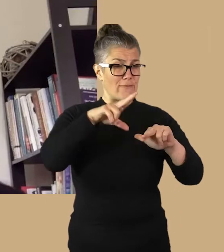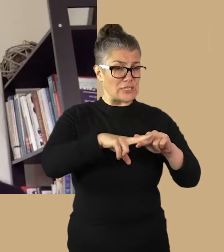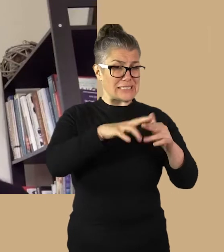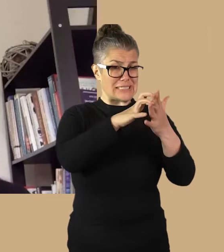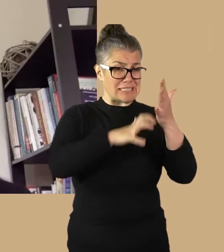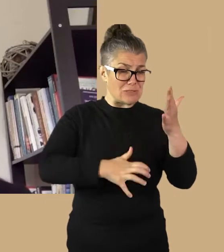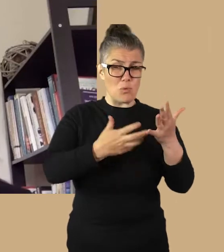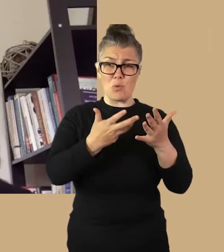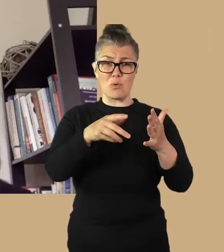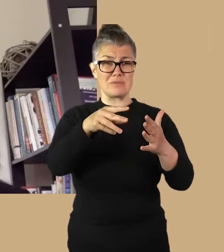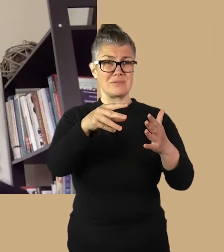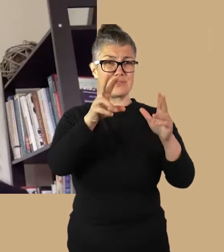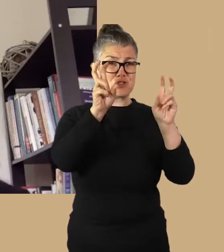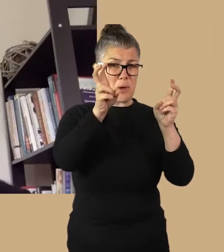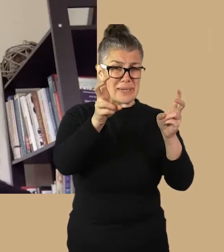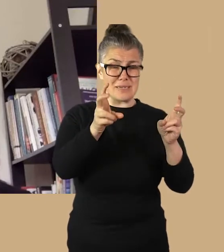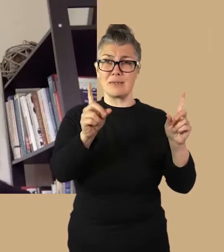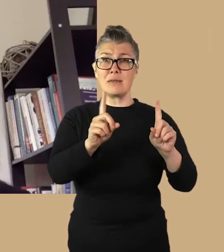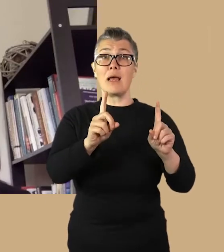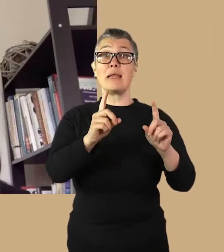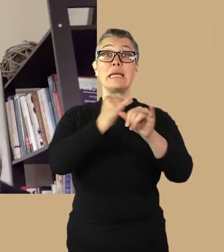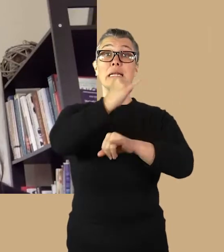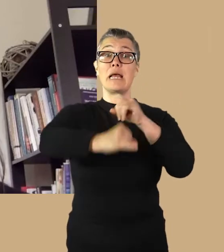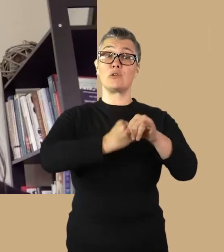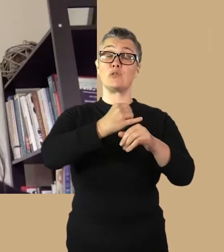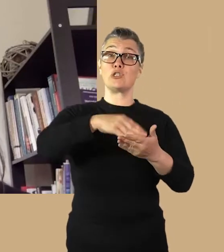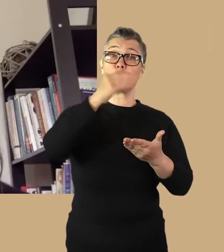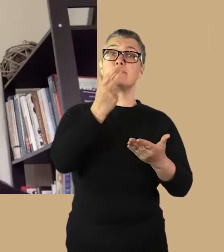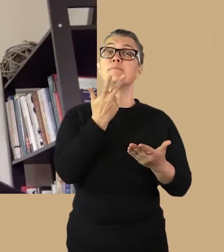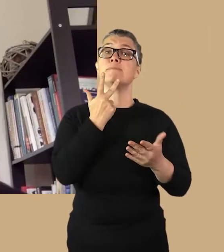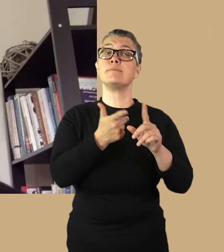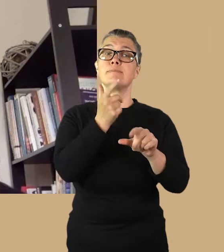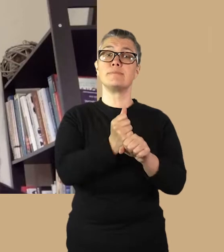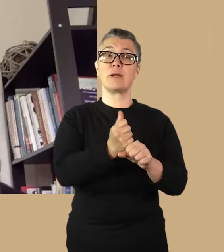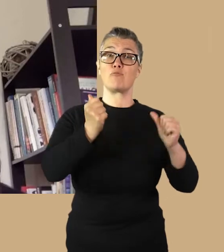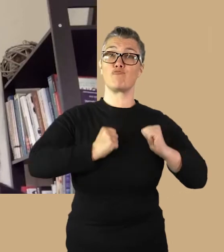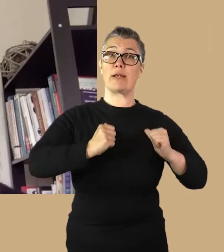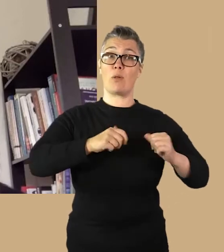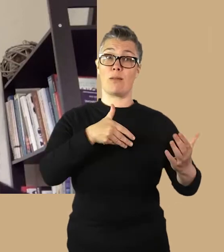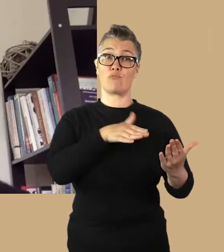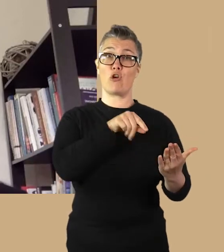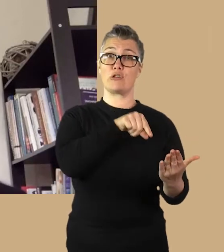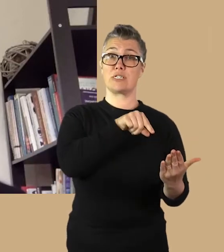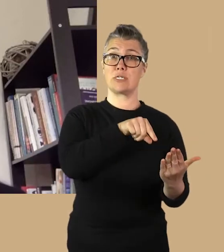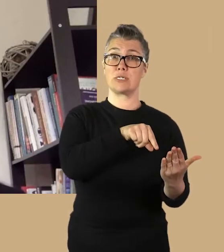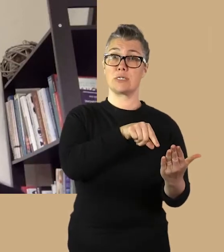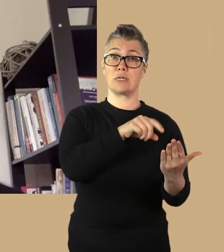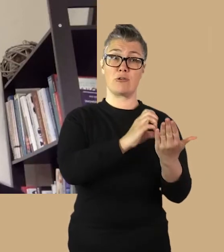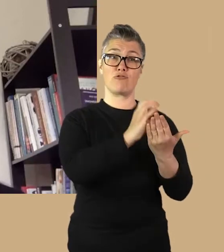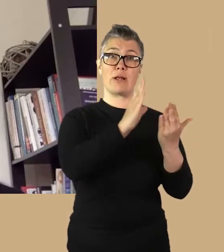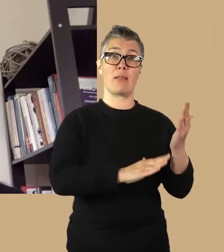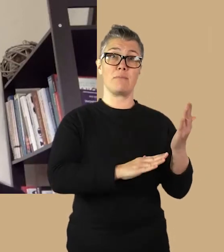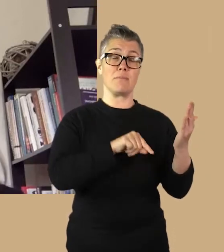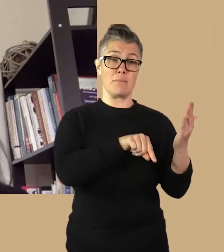referencing or how this topic works, or especially international students, that it's a more hands-on practical approach that we have